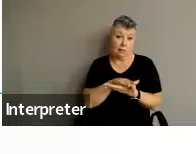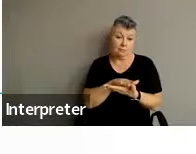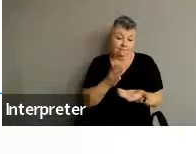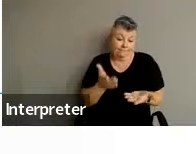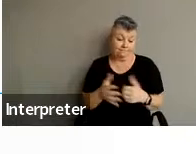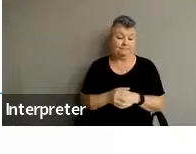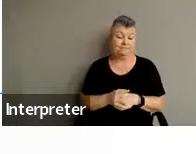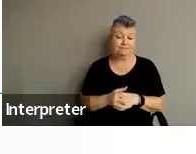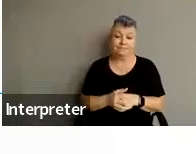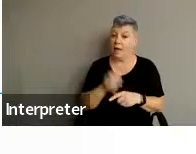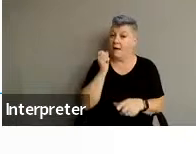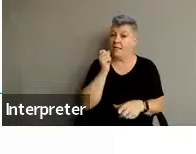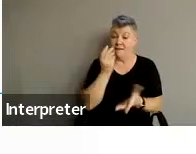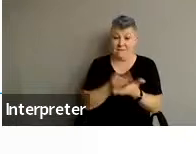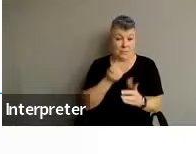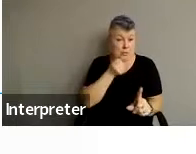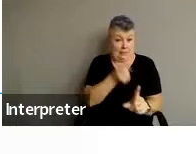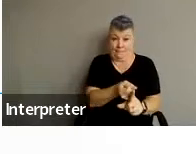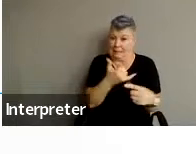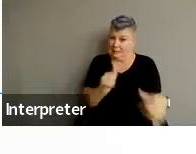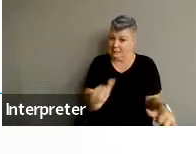still unknown.